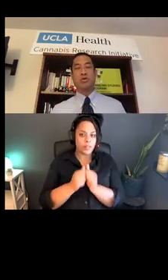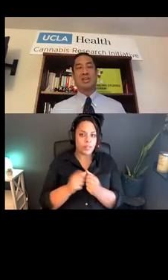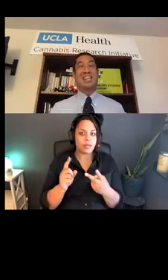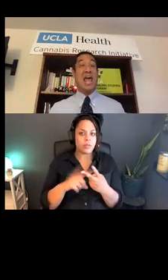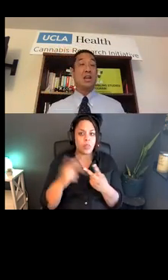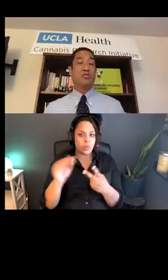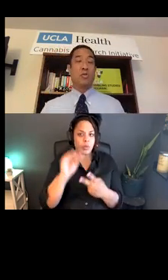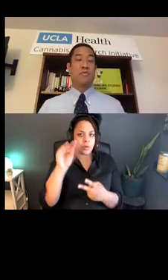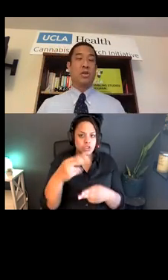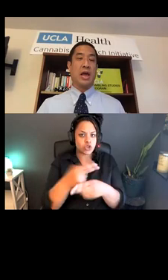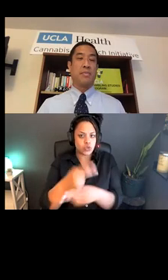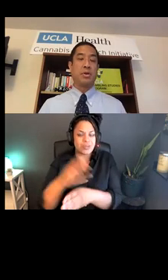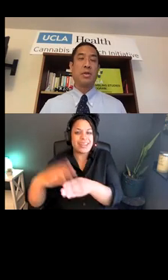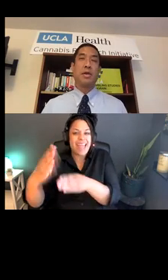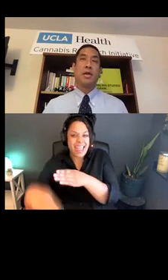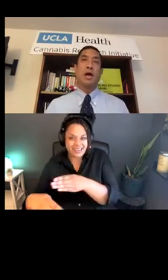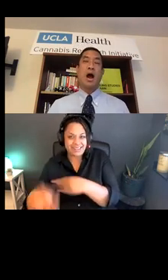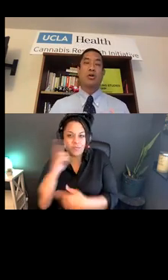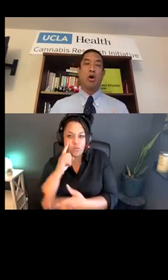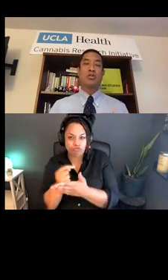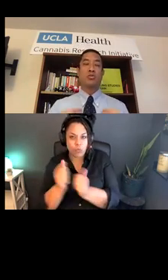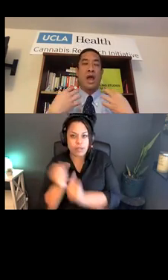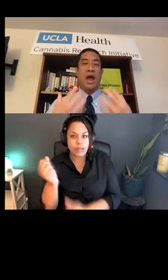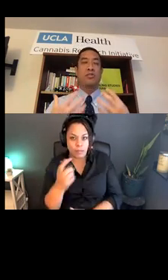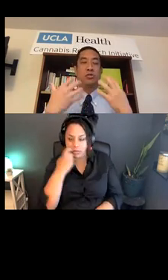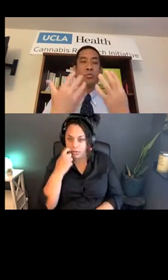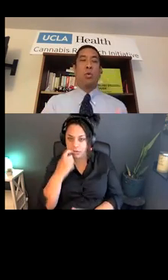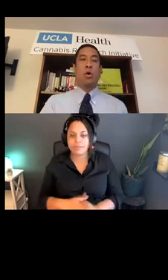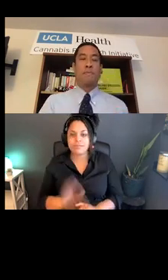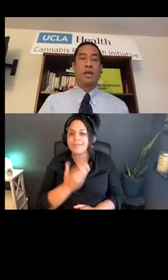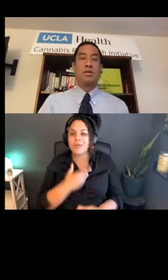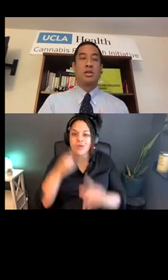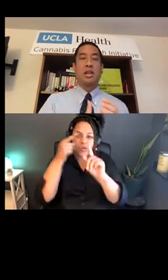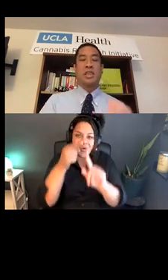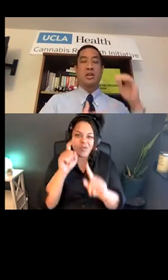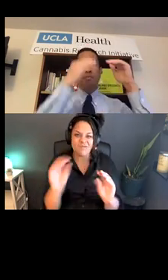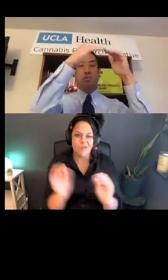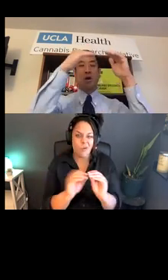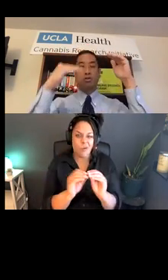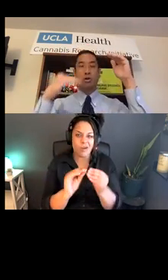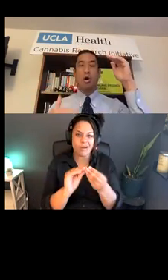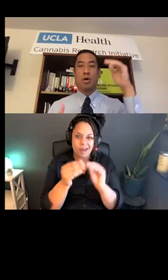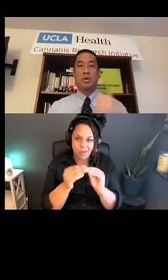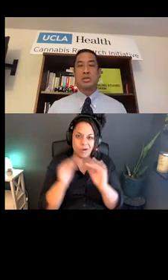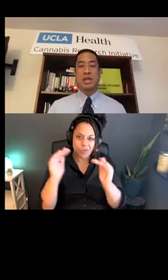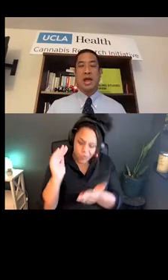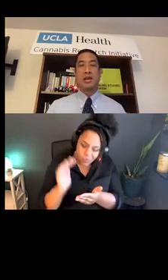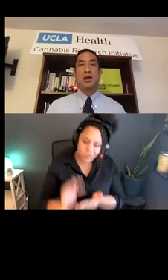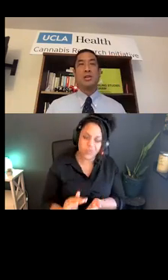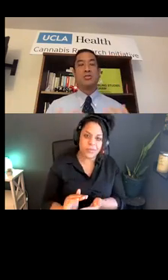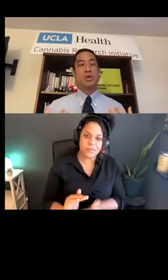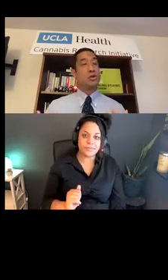report using at the end of treatment for gambling. Our goal is we have to do more to get that number much lower, because